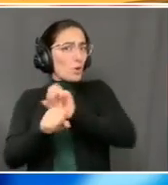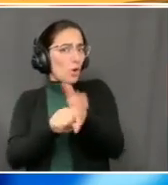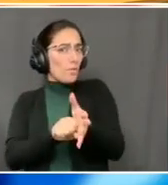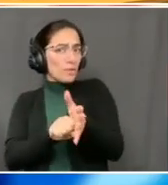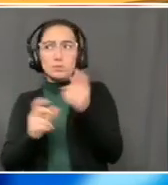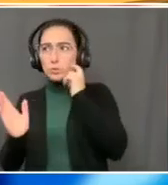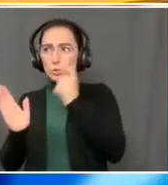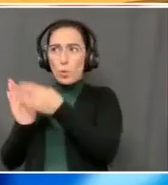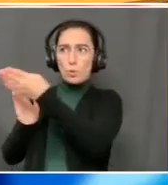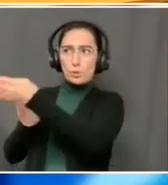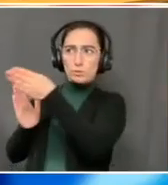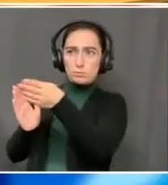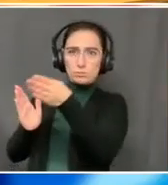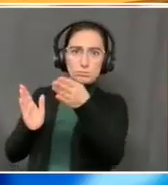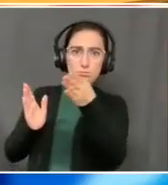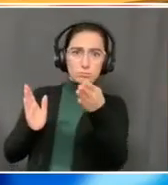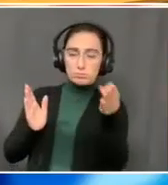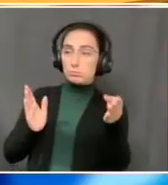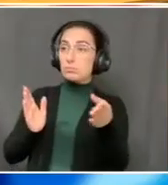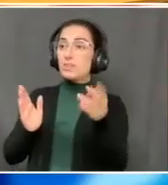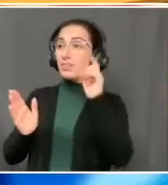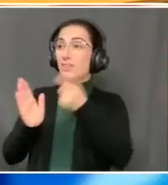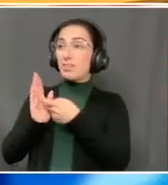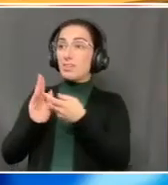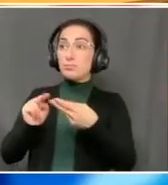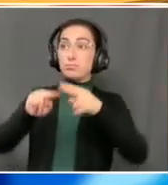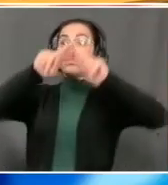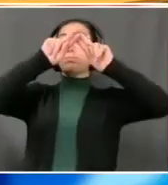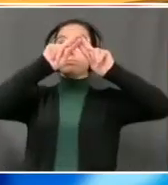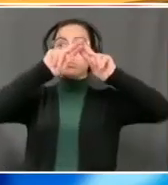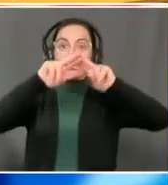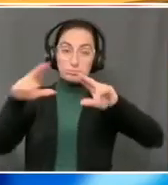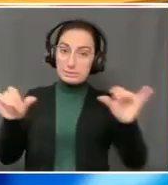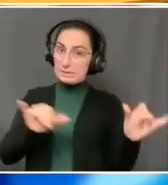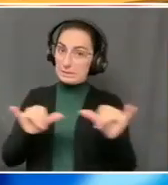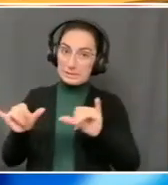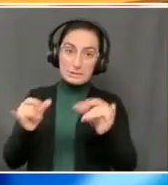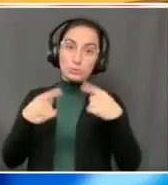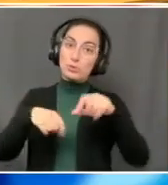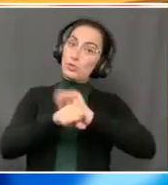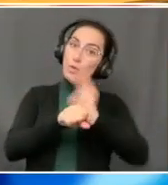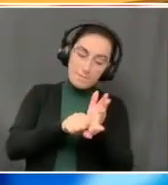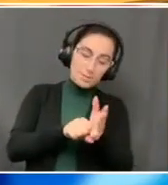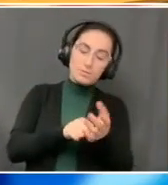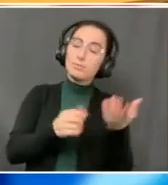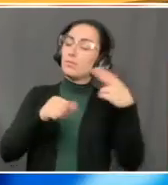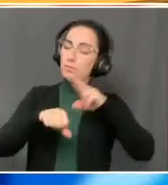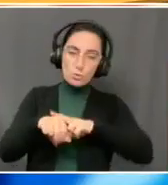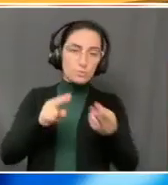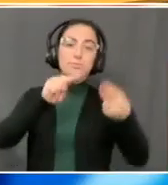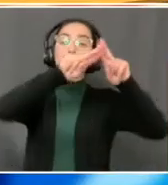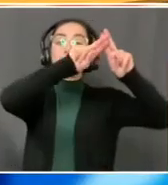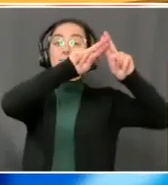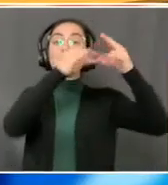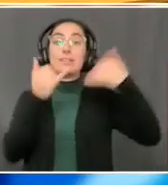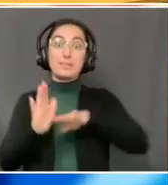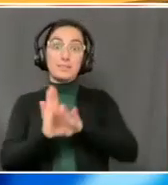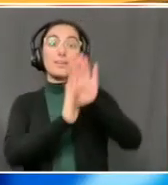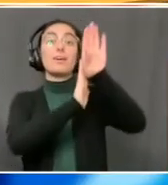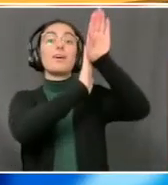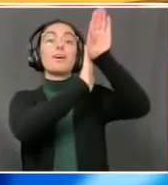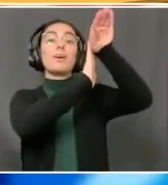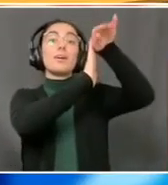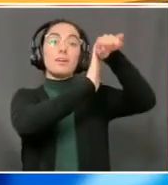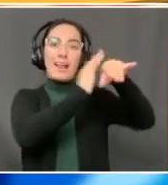And then you'll see, obviously, it went up as most other things did in the pandemic, and then is now kind of reverting back